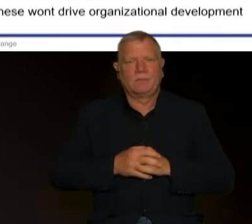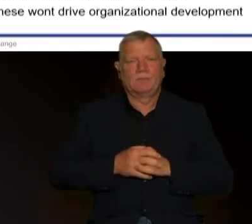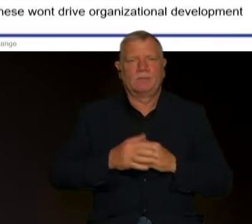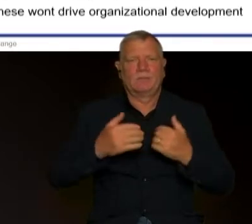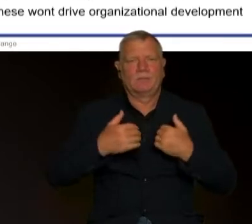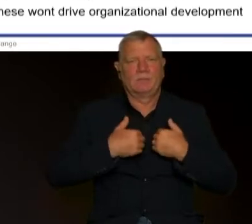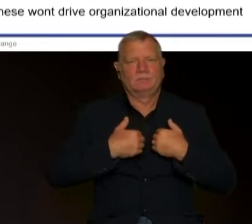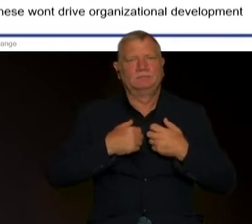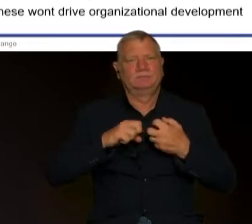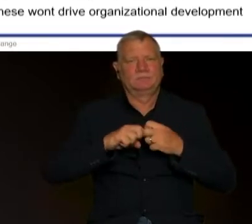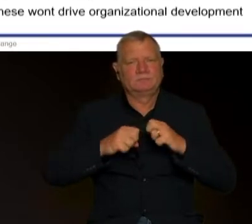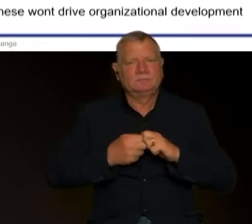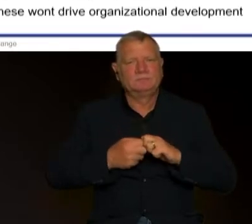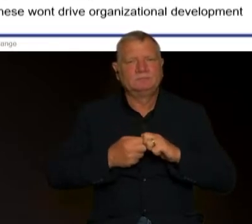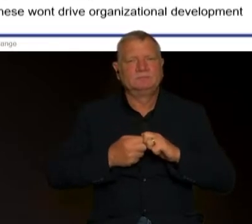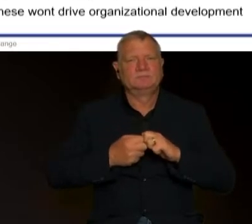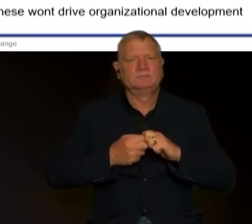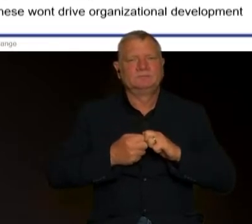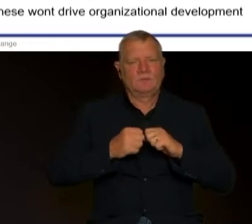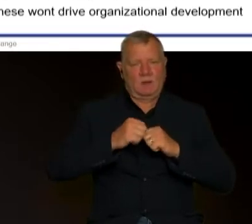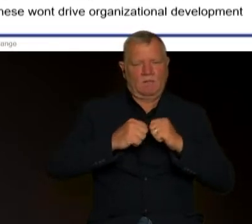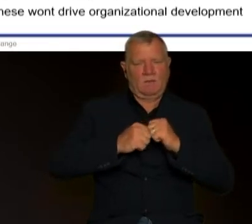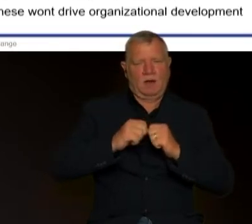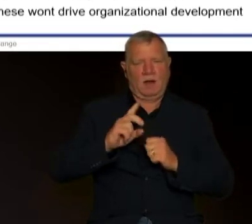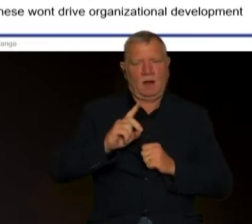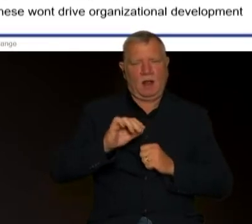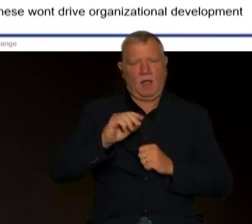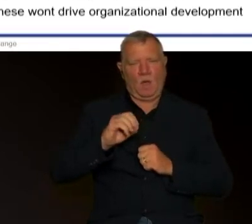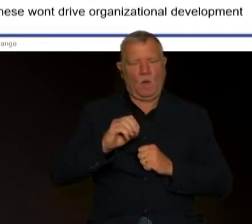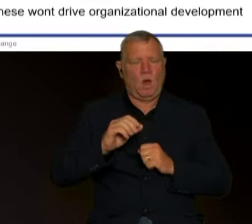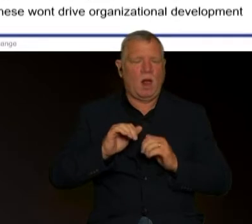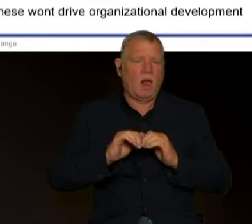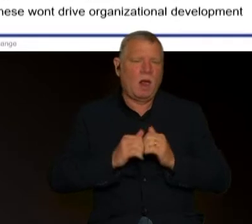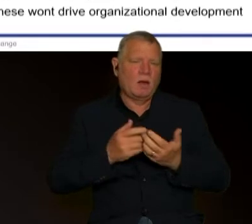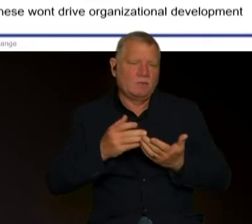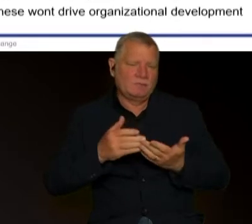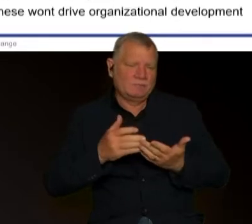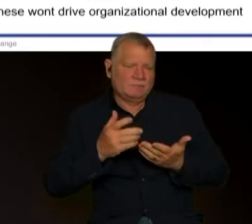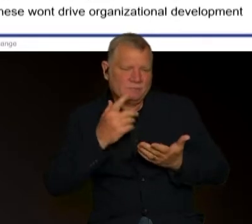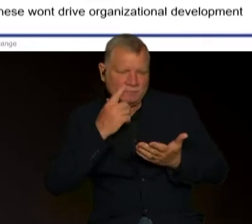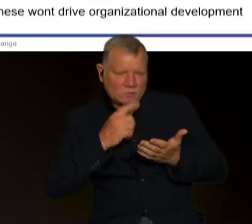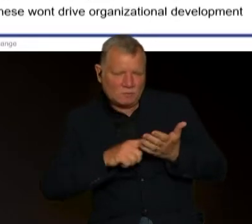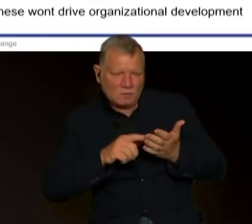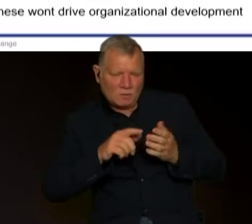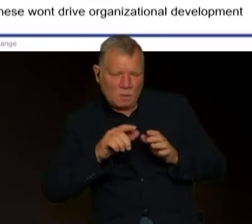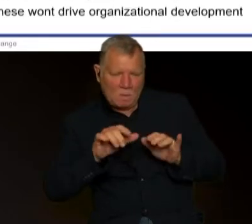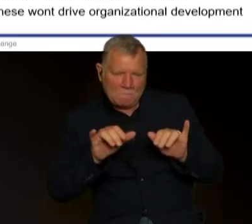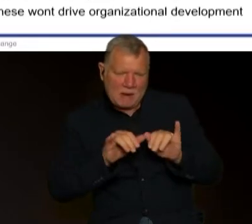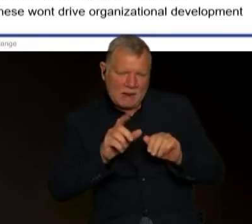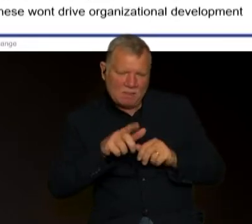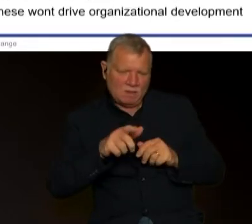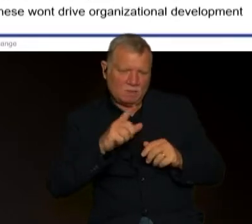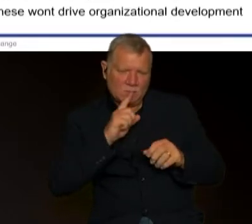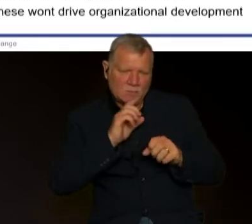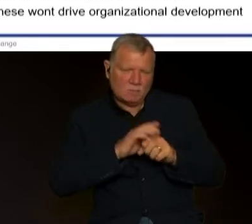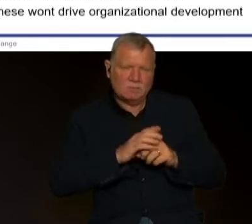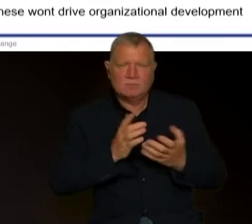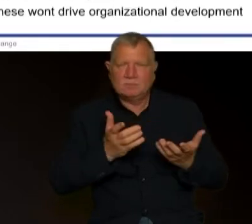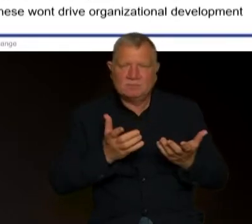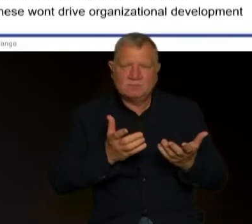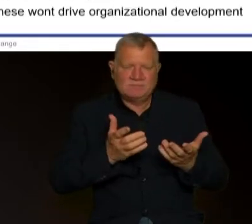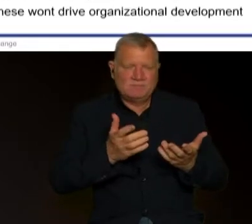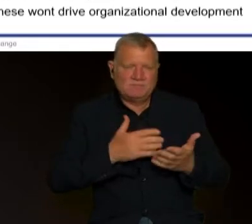the government had data infrastructure problems to evaluate performance in the agencies. So